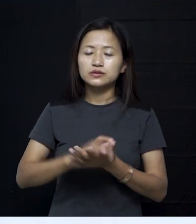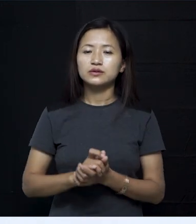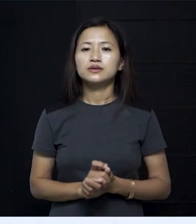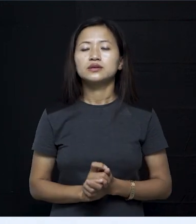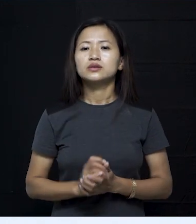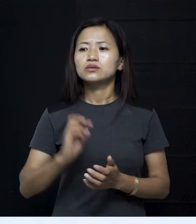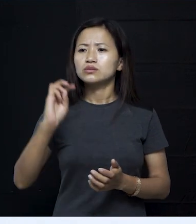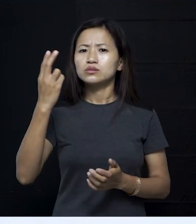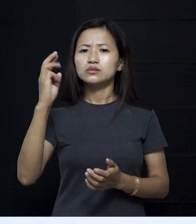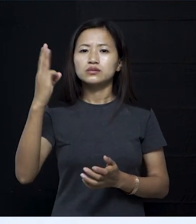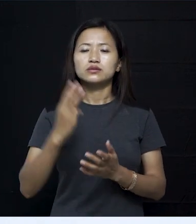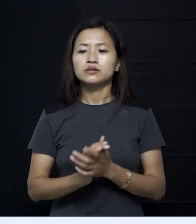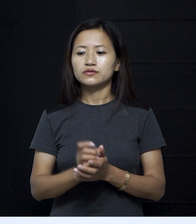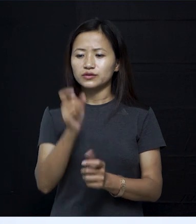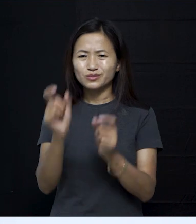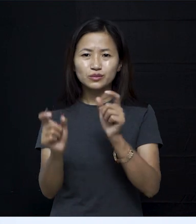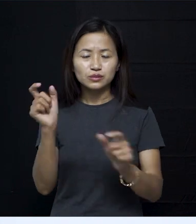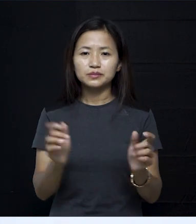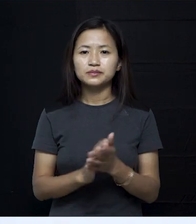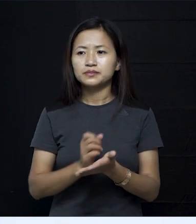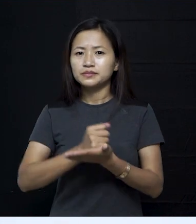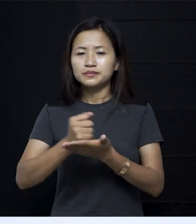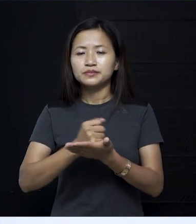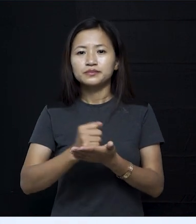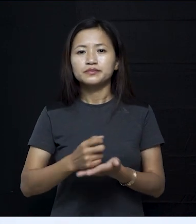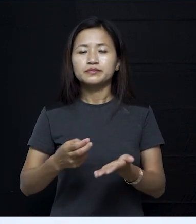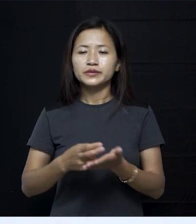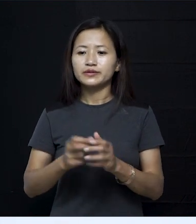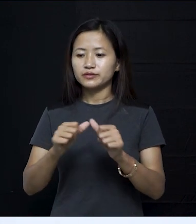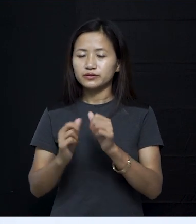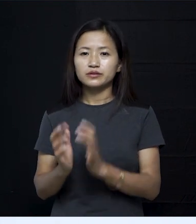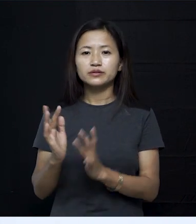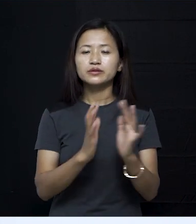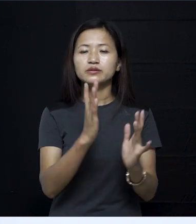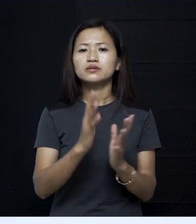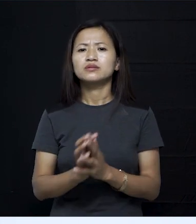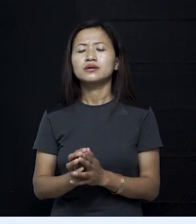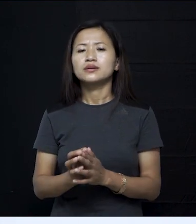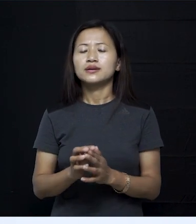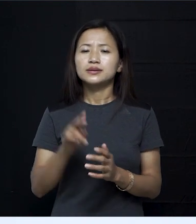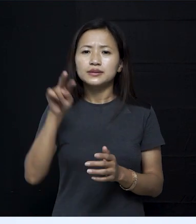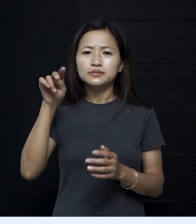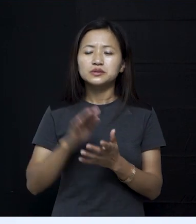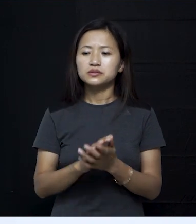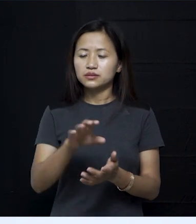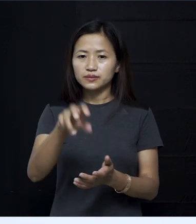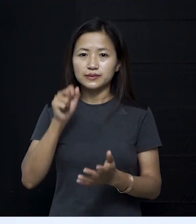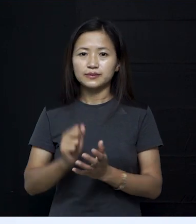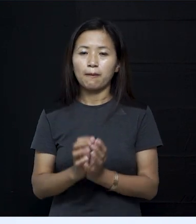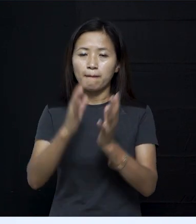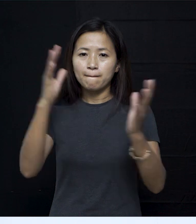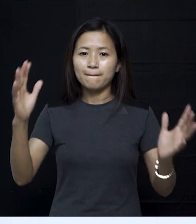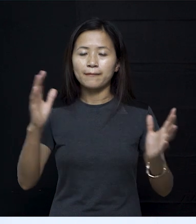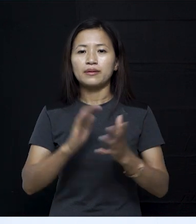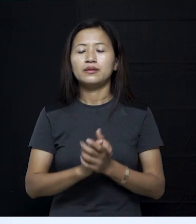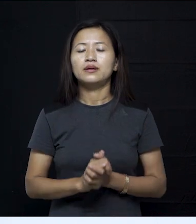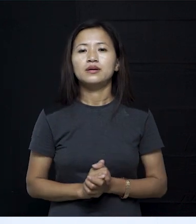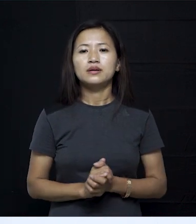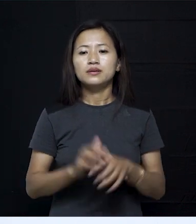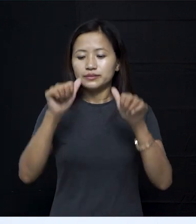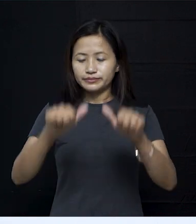in April to June. Then talking about these Kharif crops, those are again sown in June